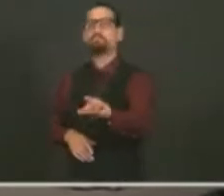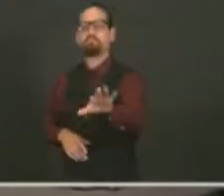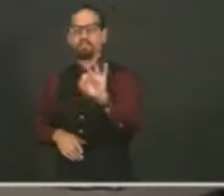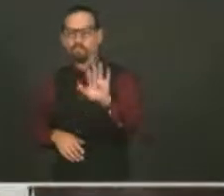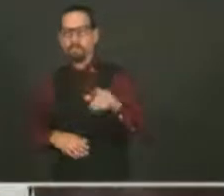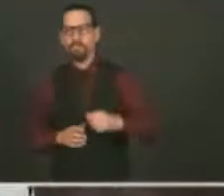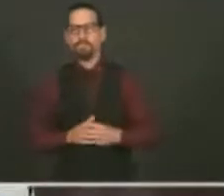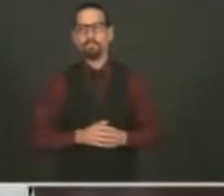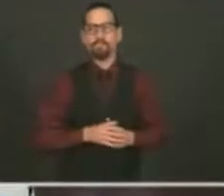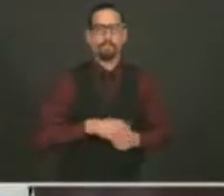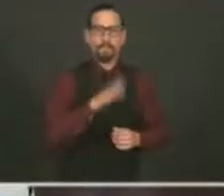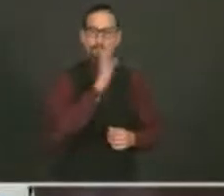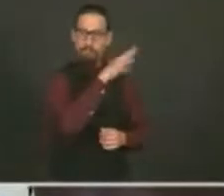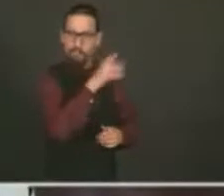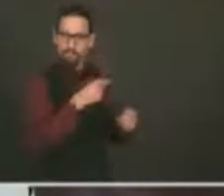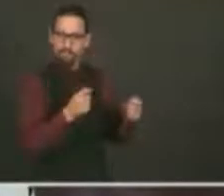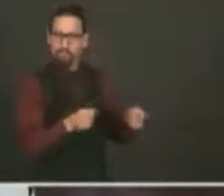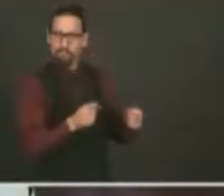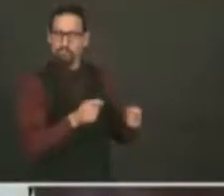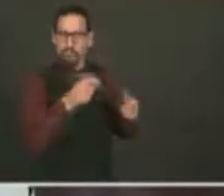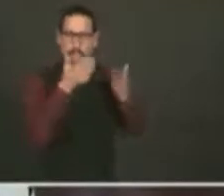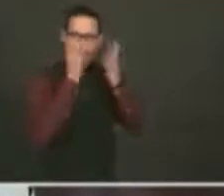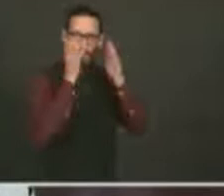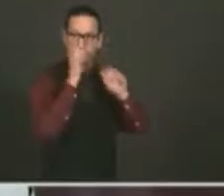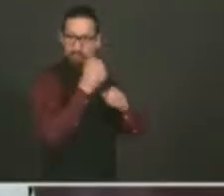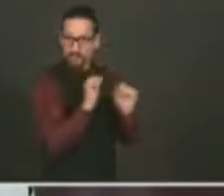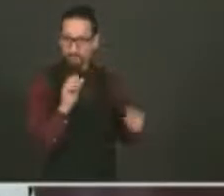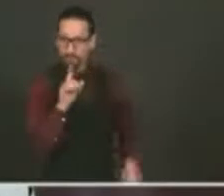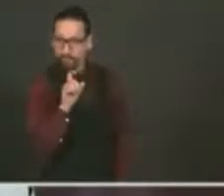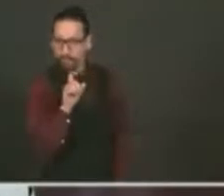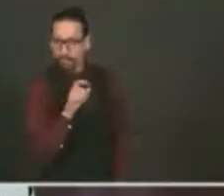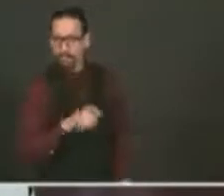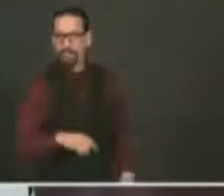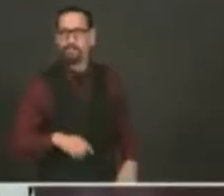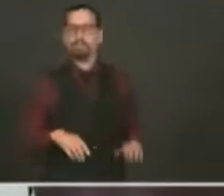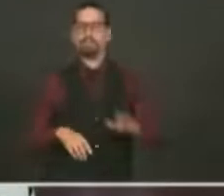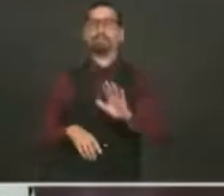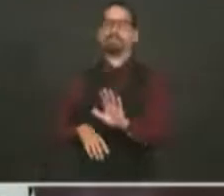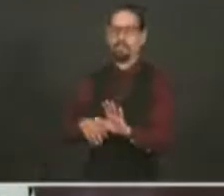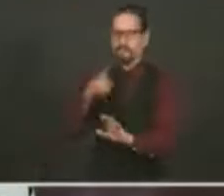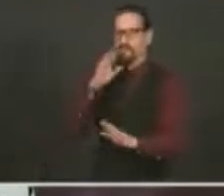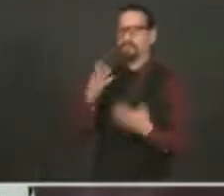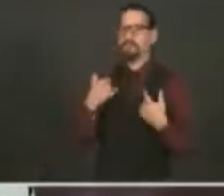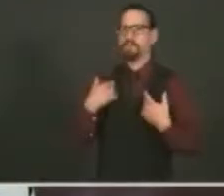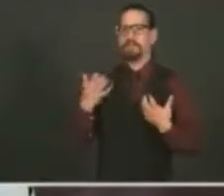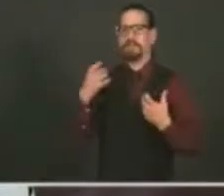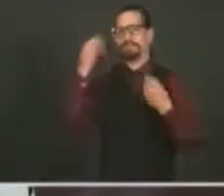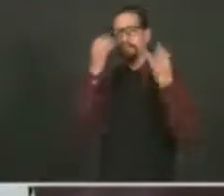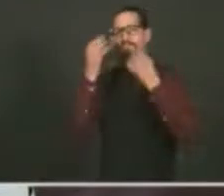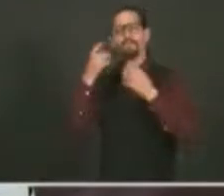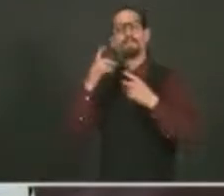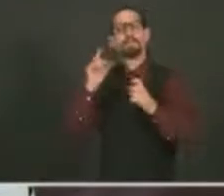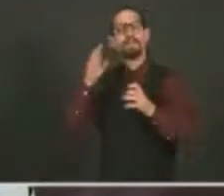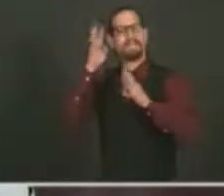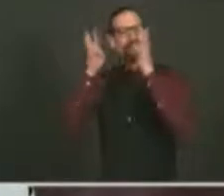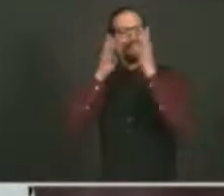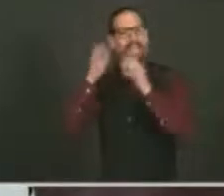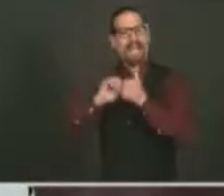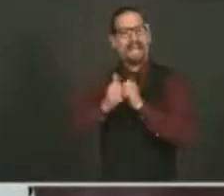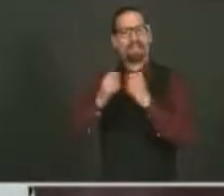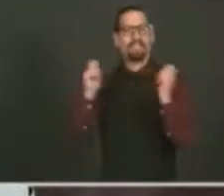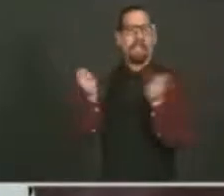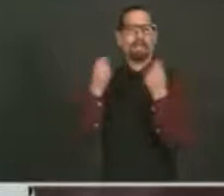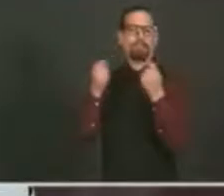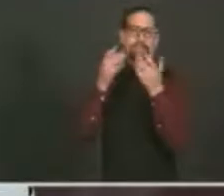We want people to think of more creative ways to celebrate Halloween. There are options that people can